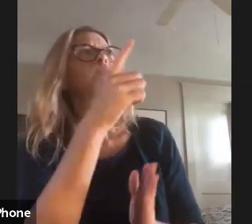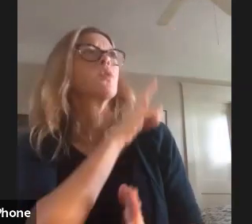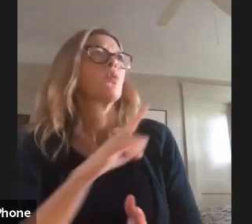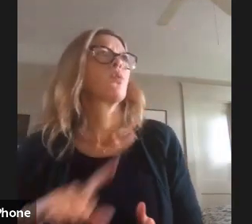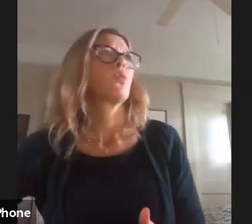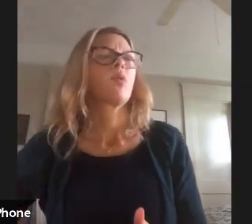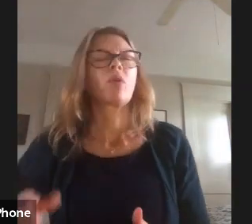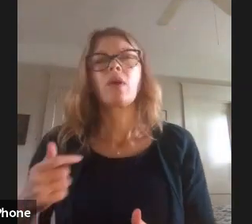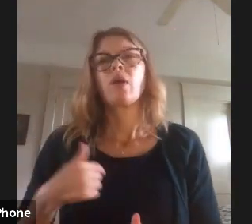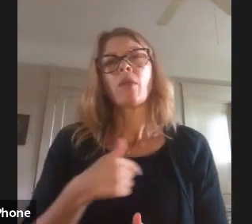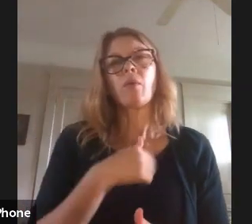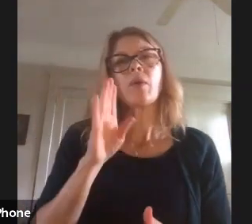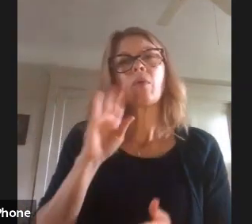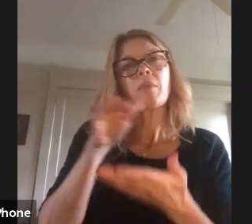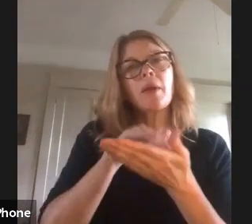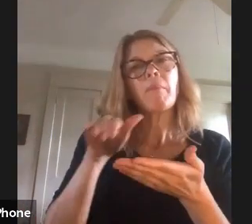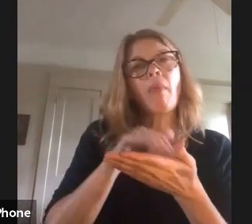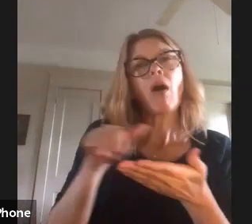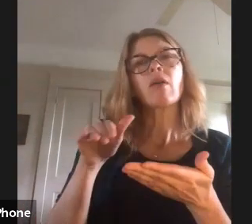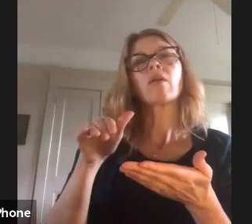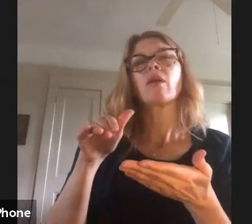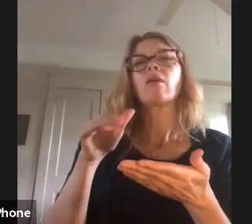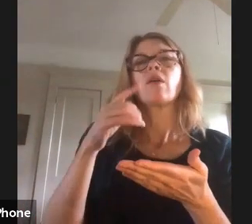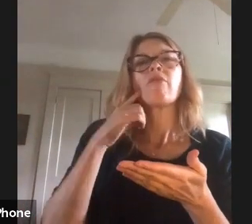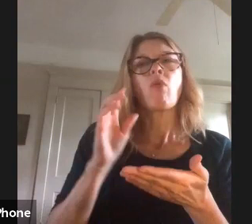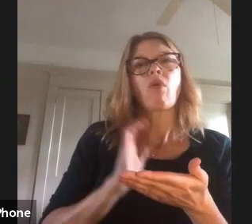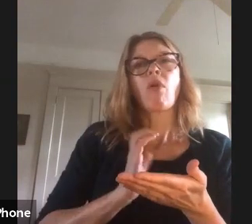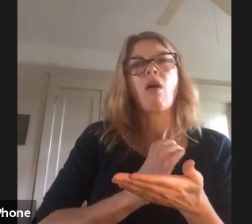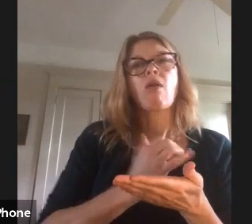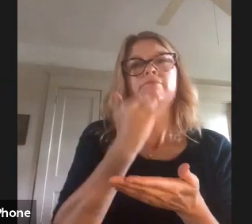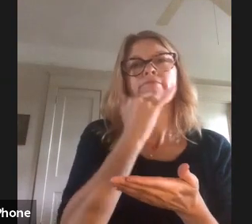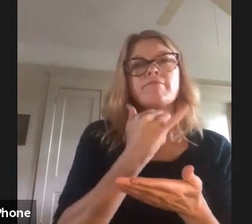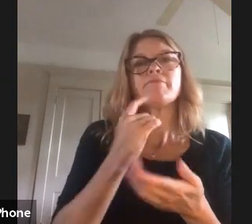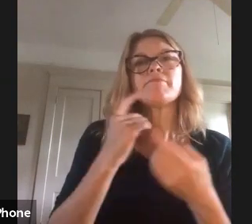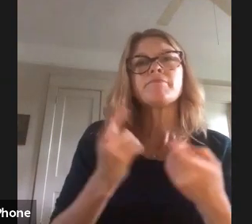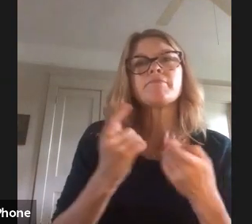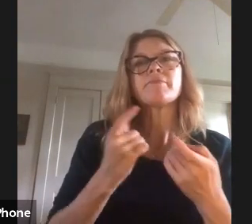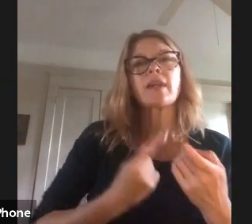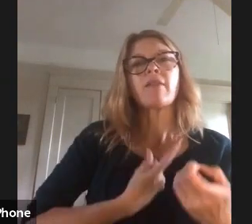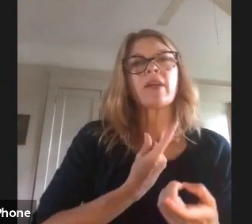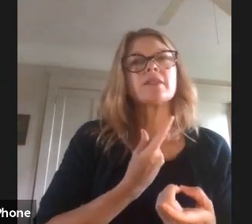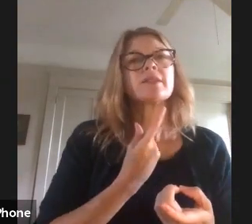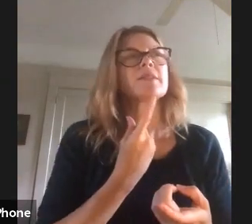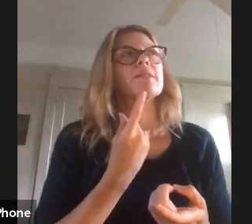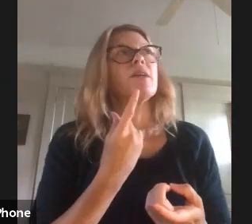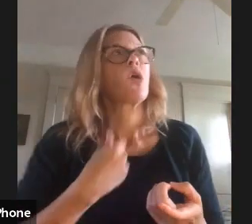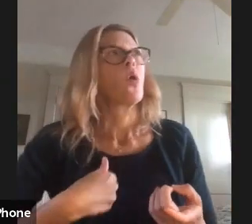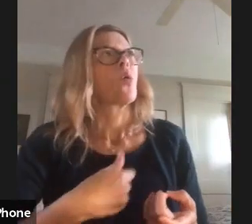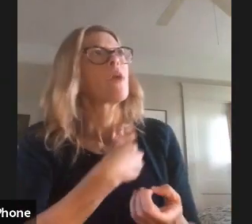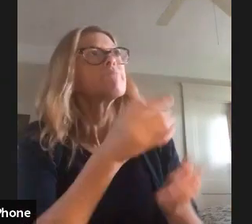be pardoned and forgiven for our sins and offenses, we entreat you, O Lord.